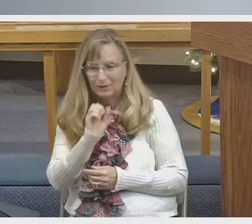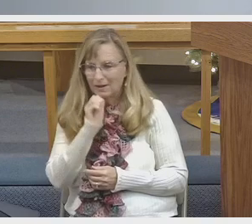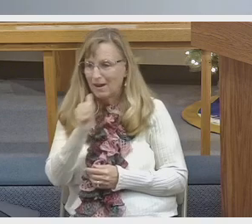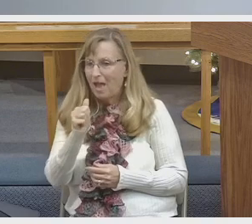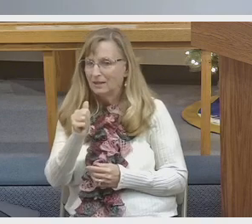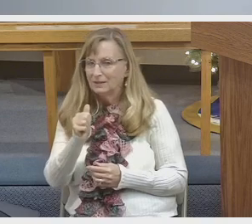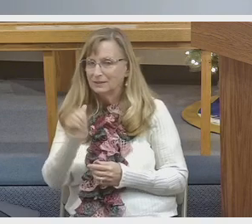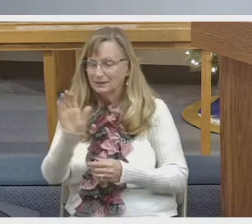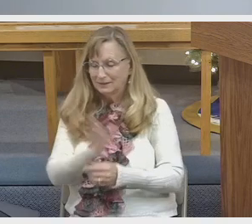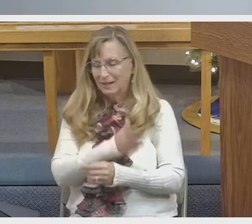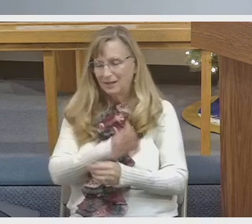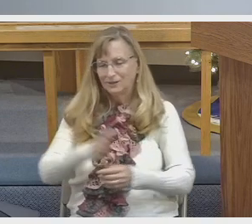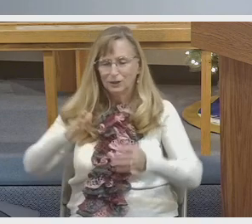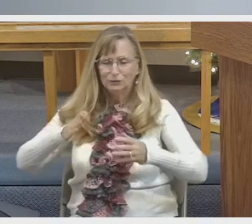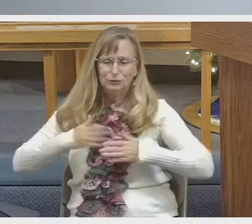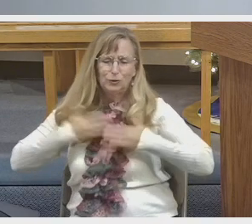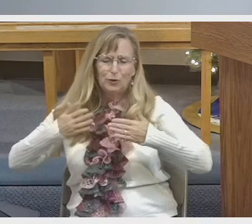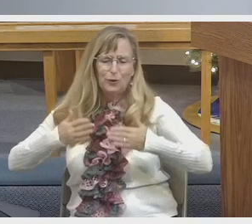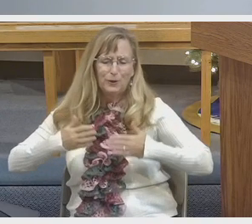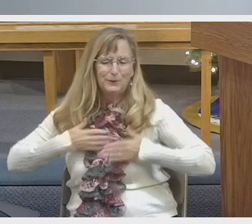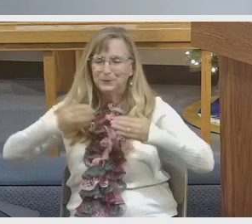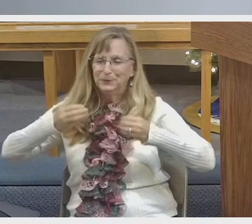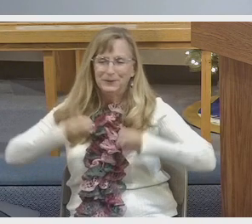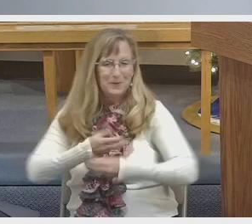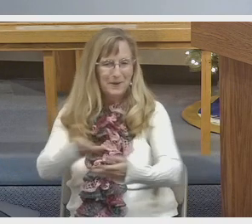joy to the world.